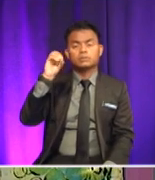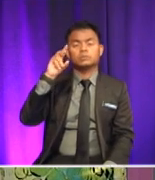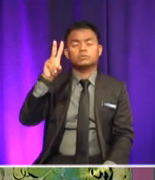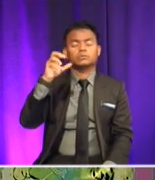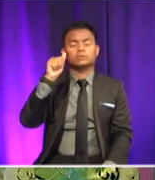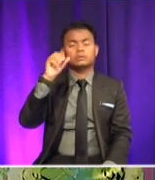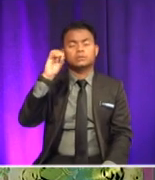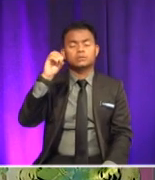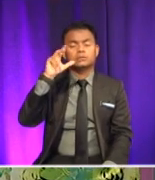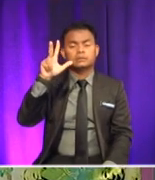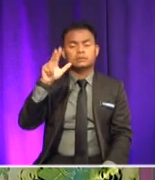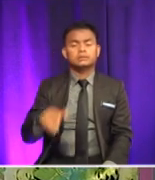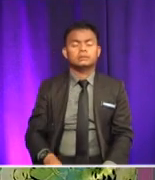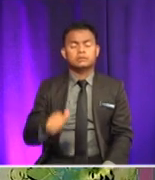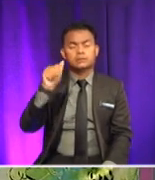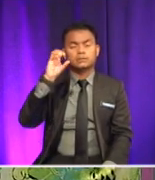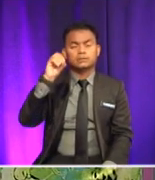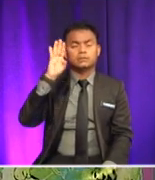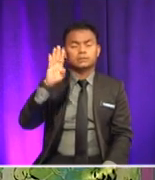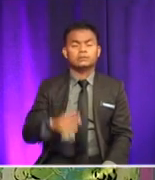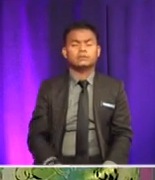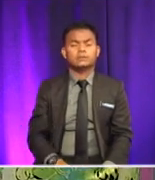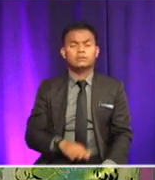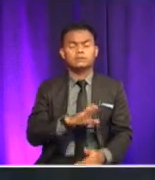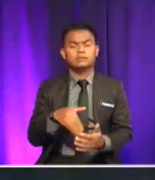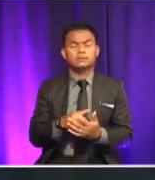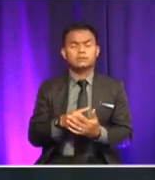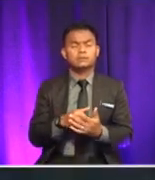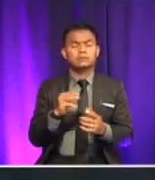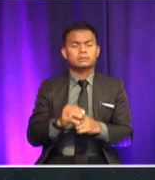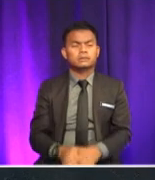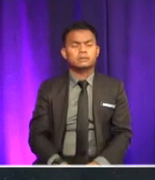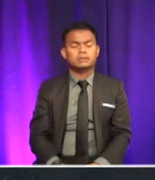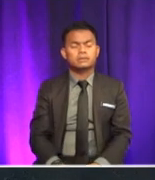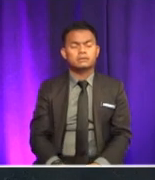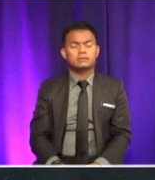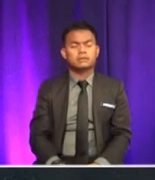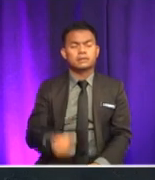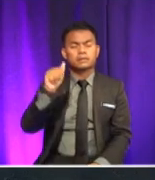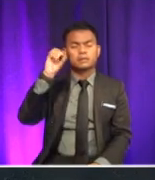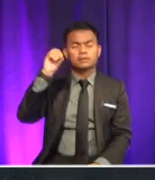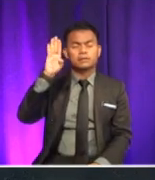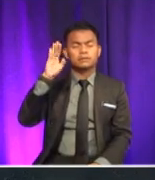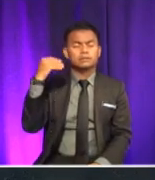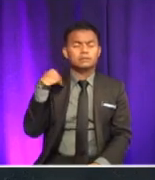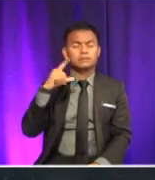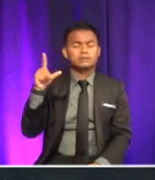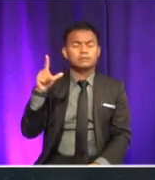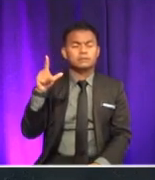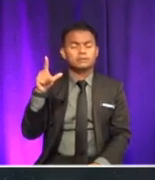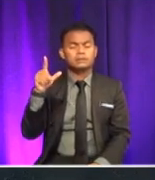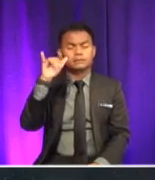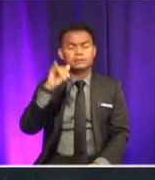Only then is your answer complete. So AO4 is what you would say is the final paragraph of the